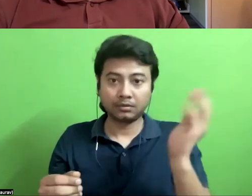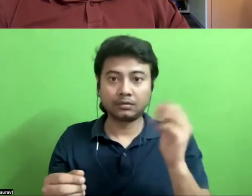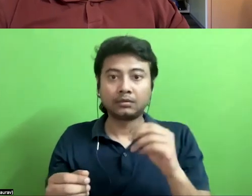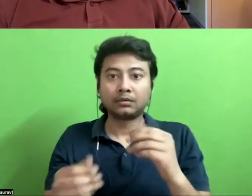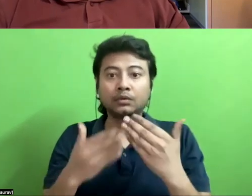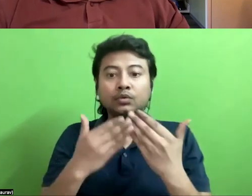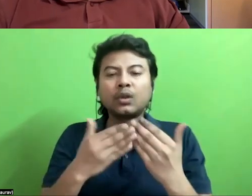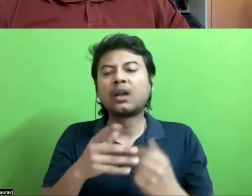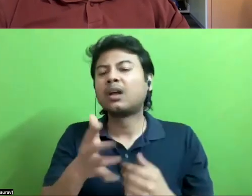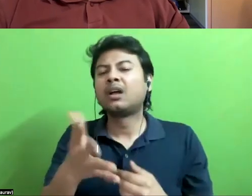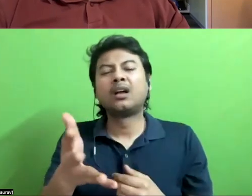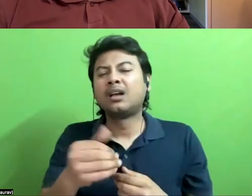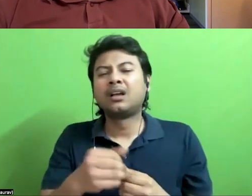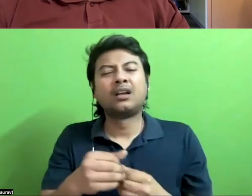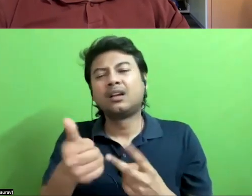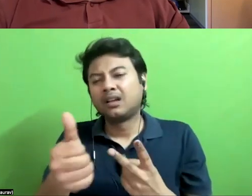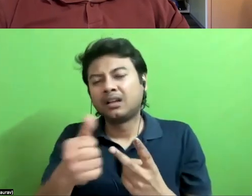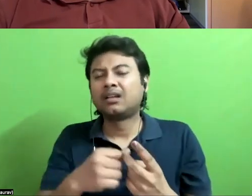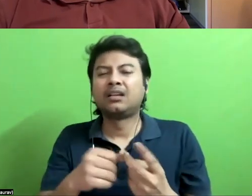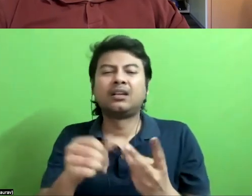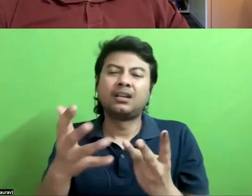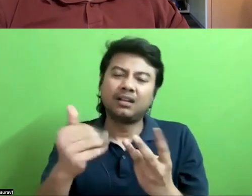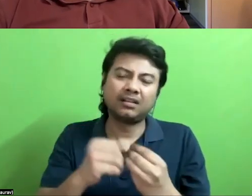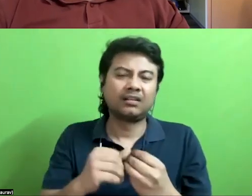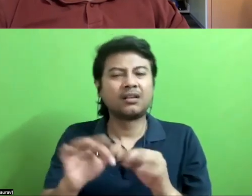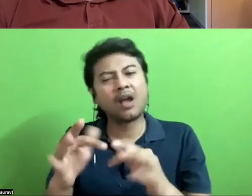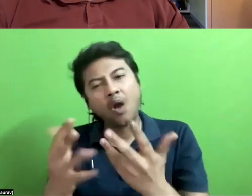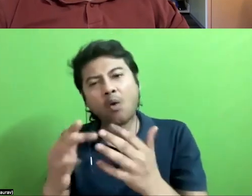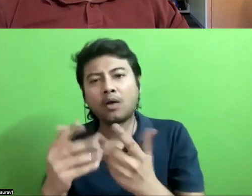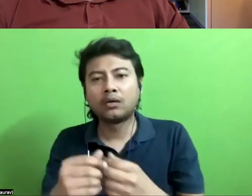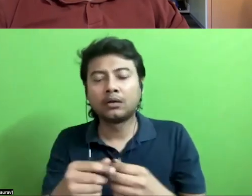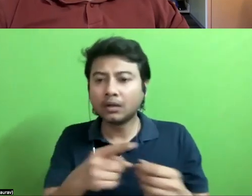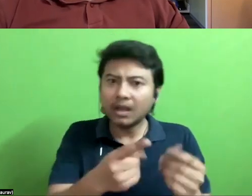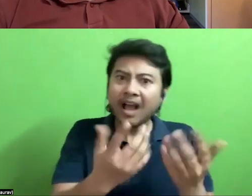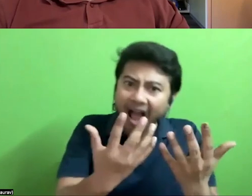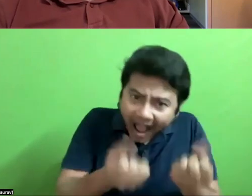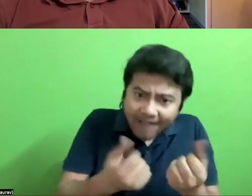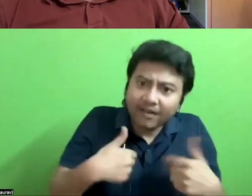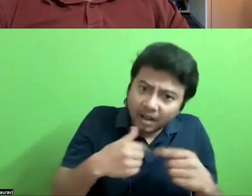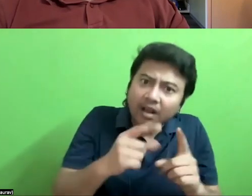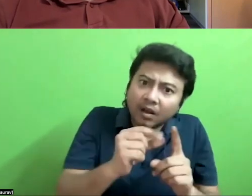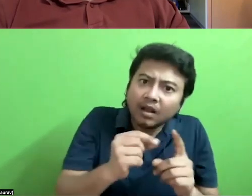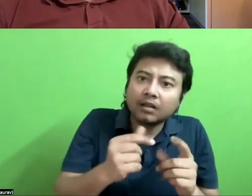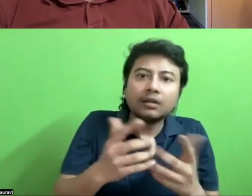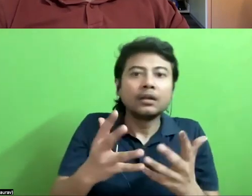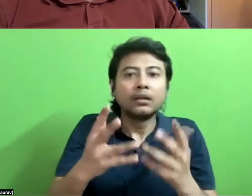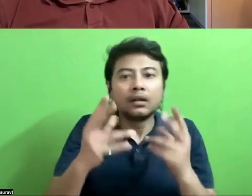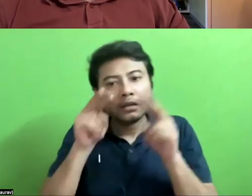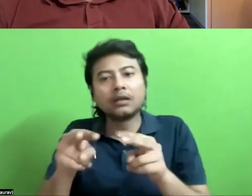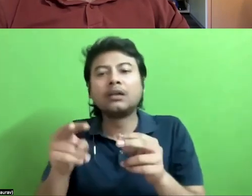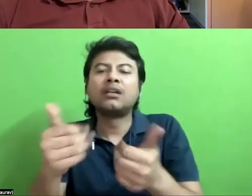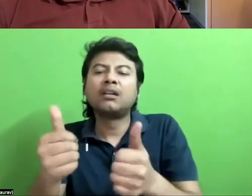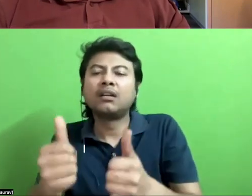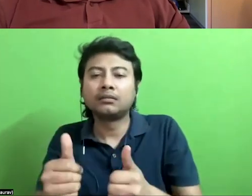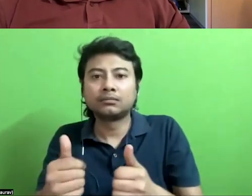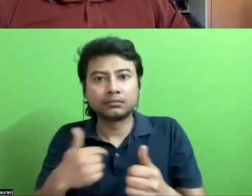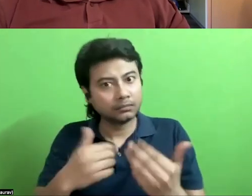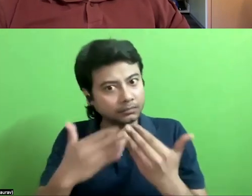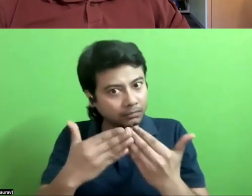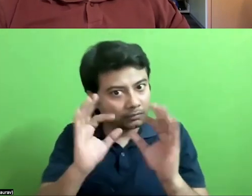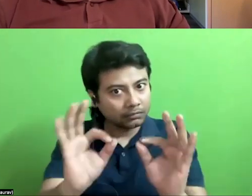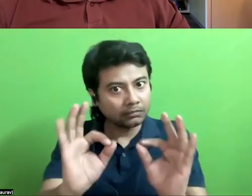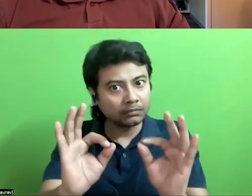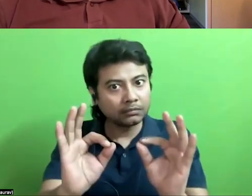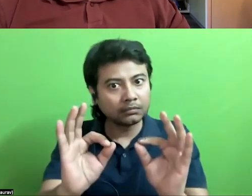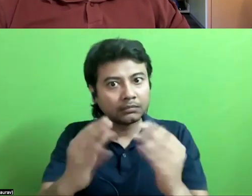do. But that doesn't mean my problems really ended there. For example, I know I was pretty good in school. I was good in academics, etc.